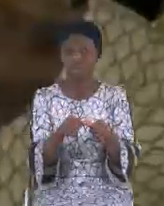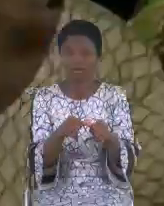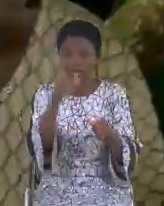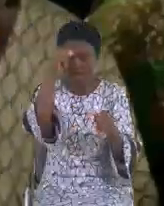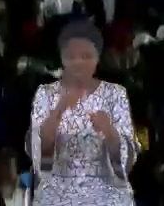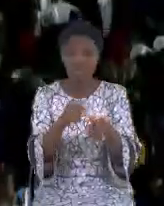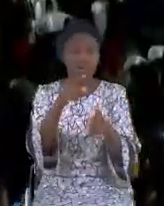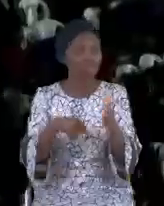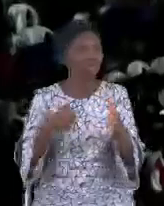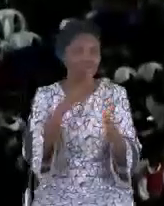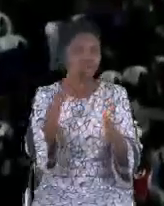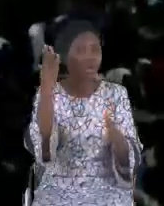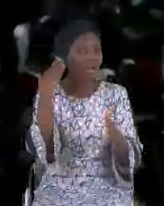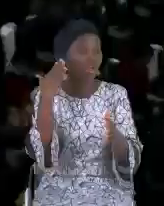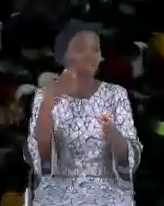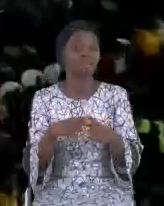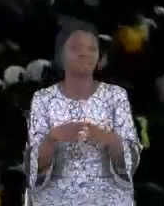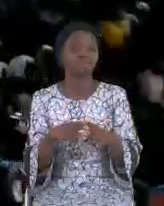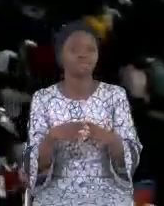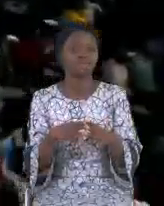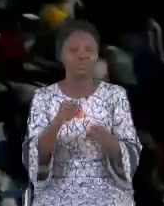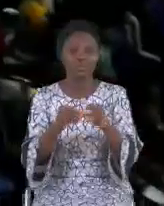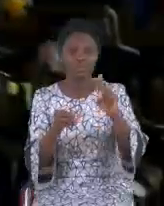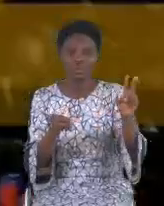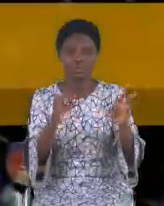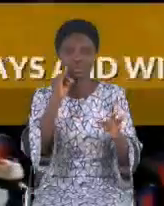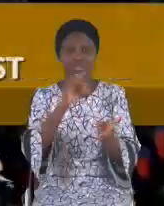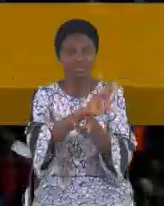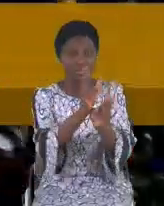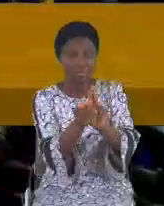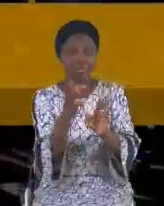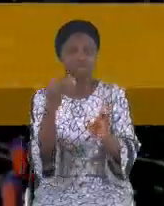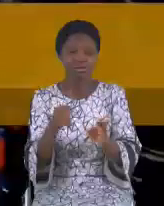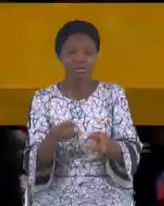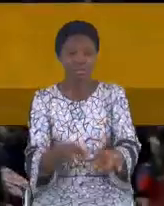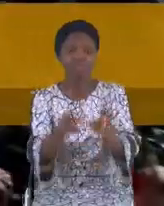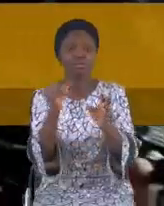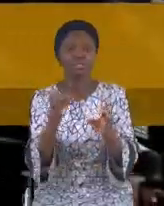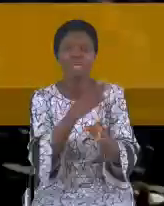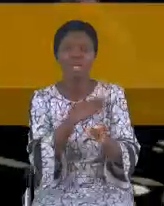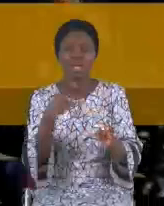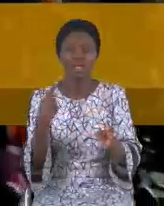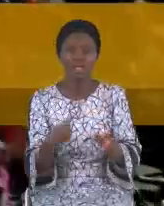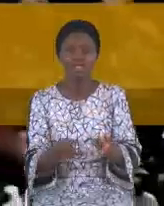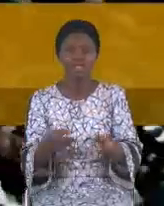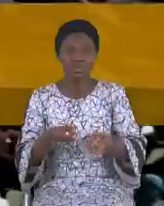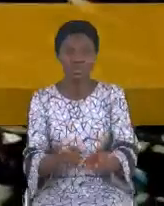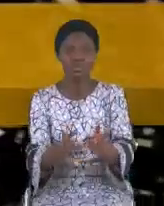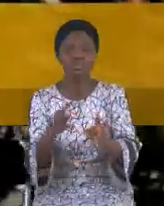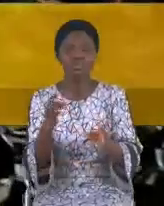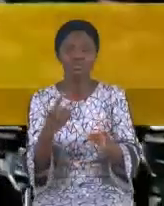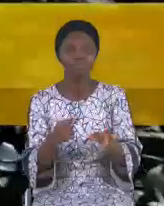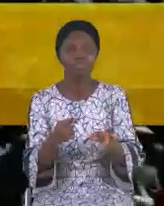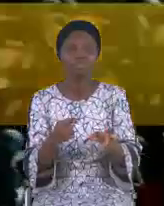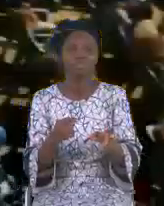were. Number two is repent of the ways and the wiles of the lost. We're looking at